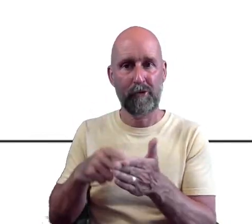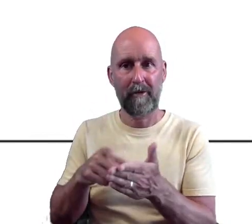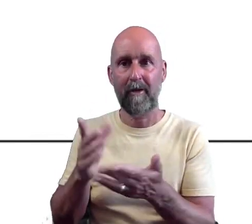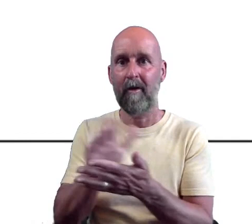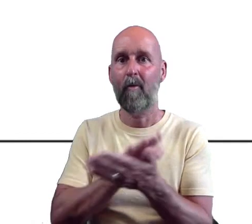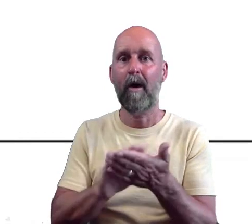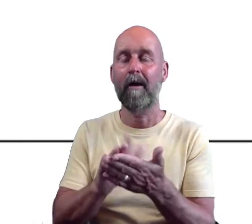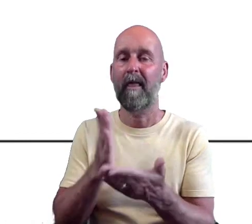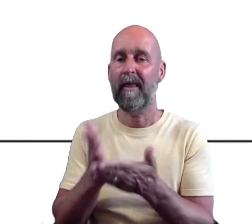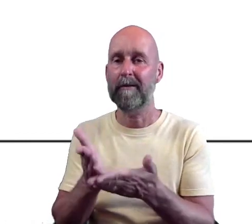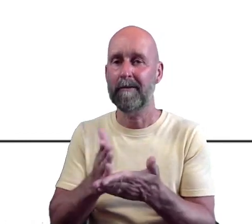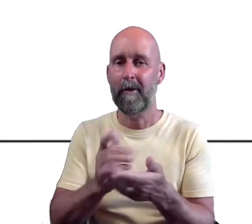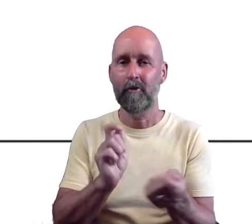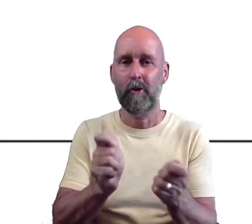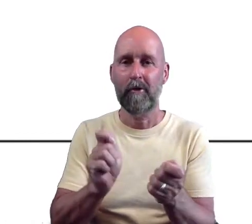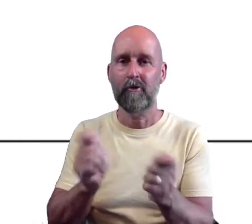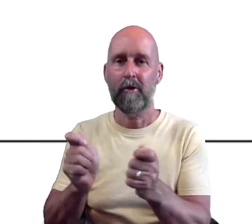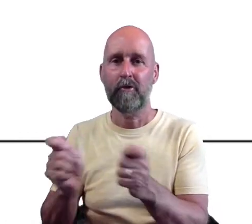and change.